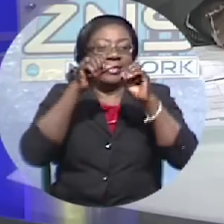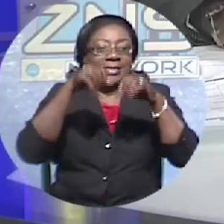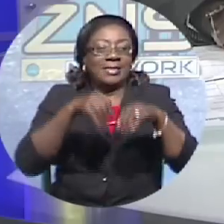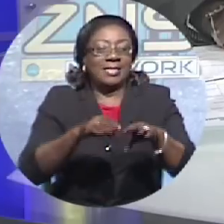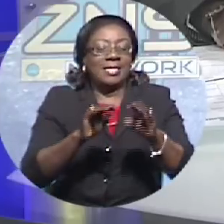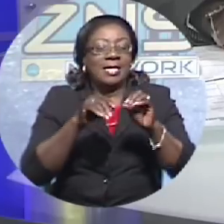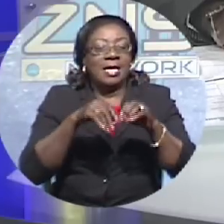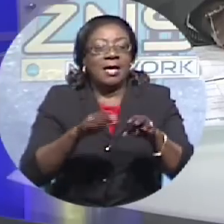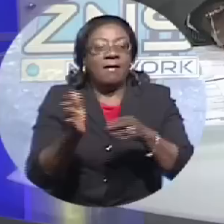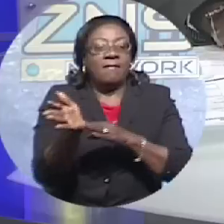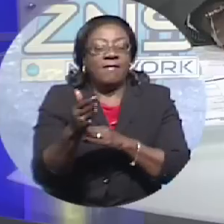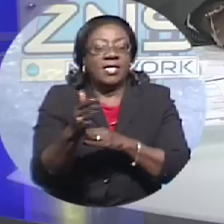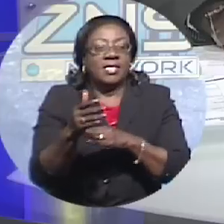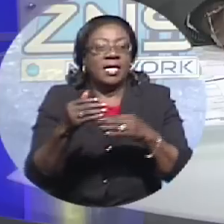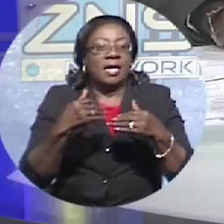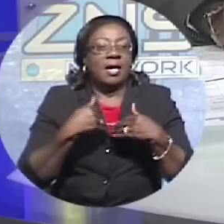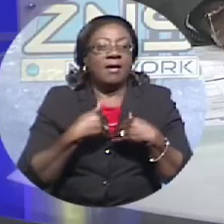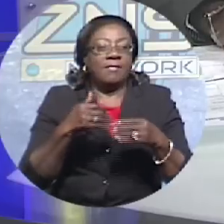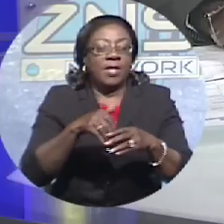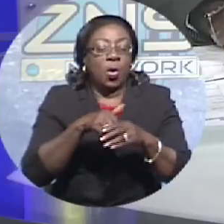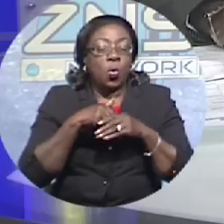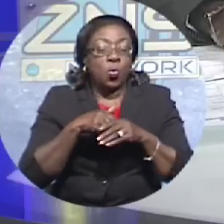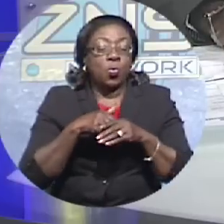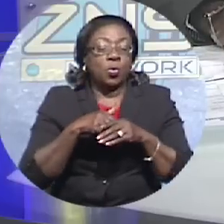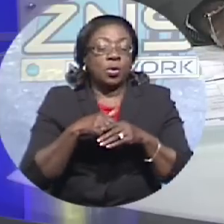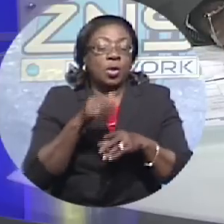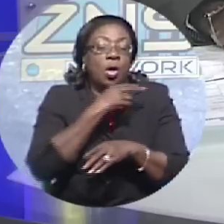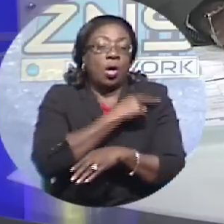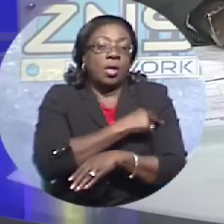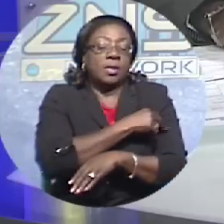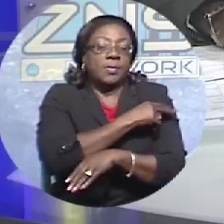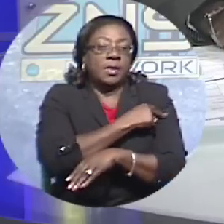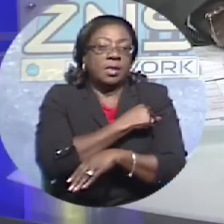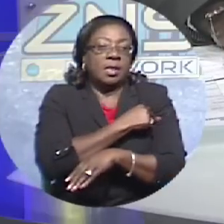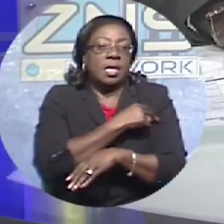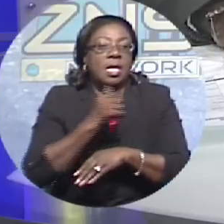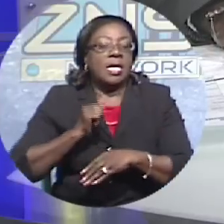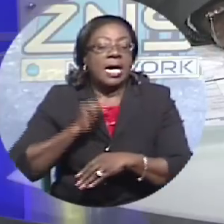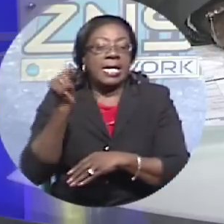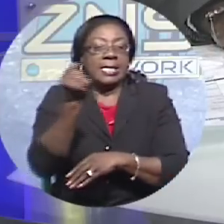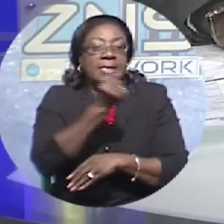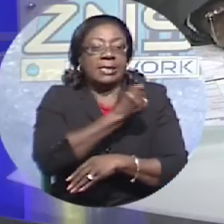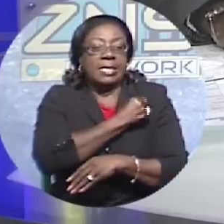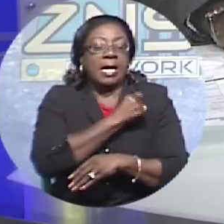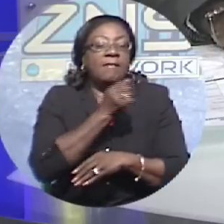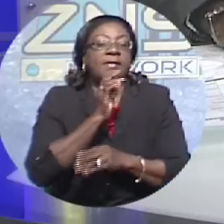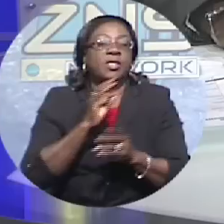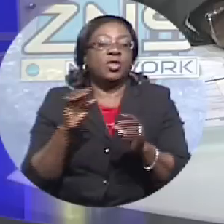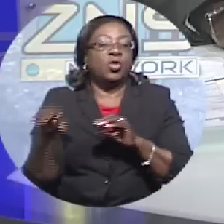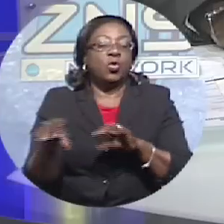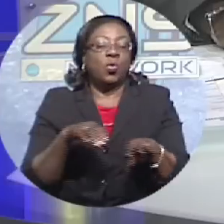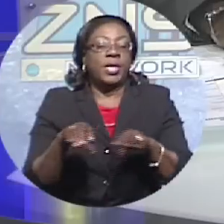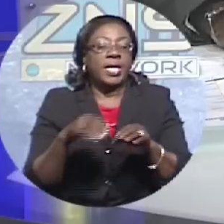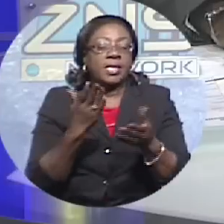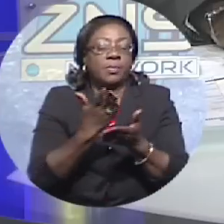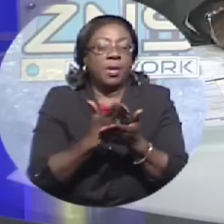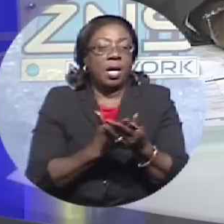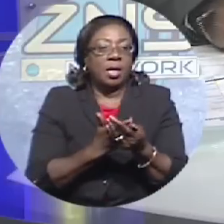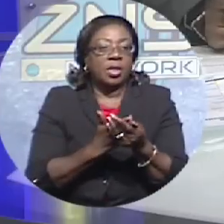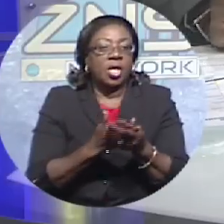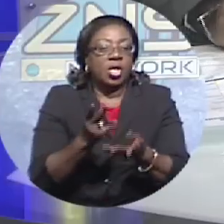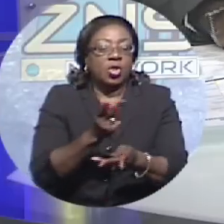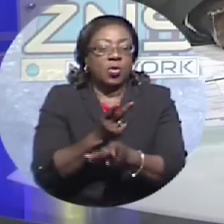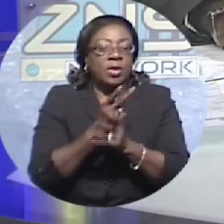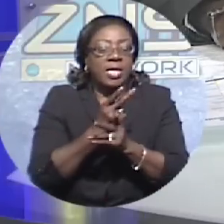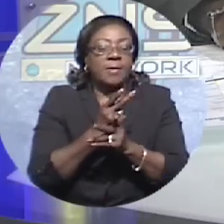a part of the attraction. Their family at the Atlantis Resort and staff is doing its part to preserve the marine environment. Janae and Noel Ferguson